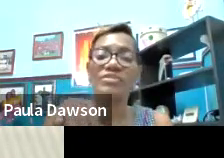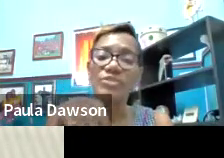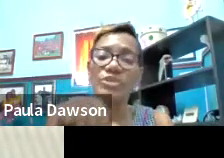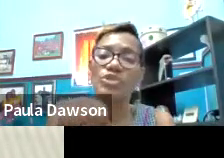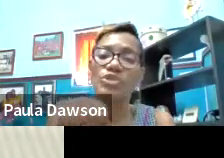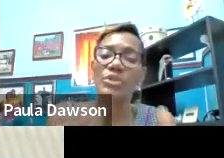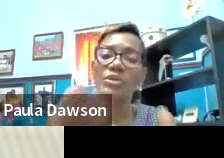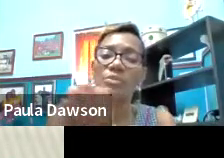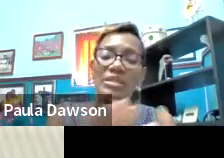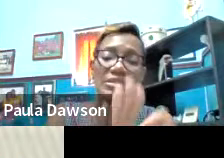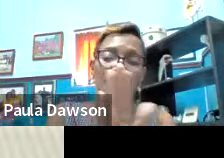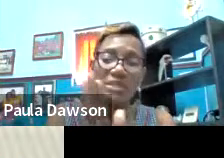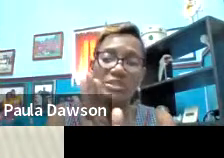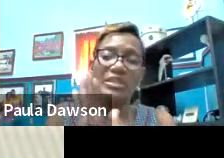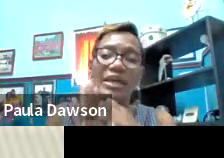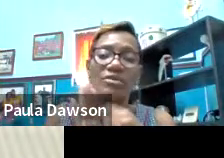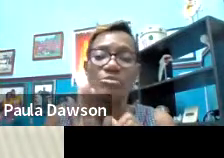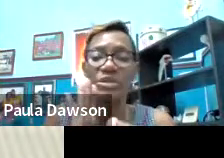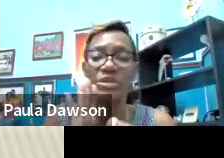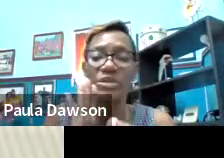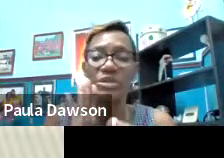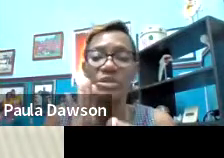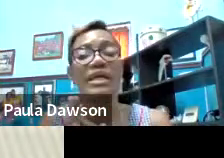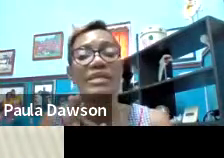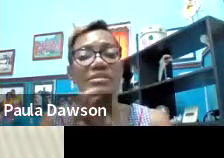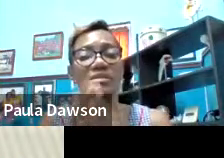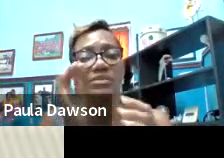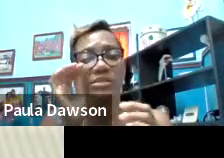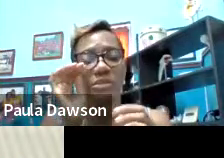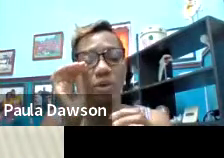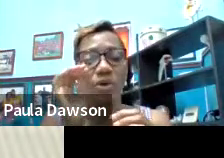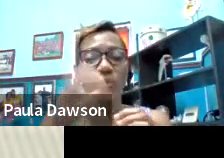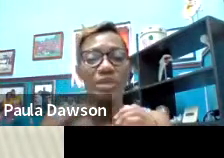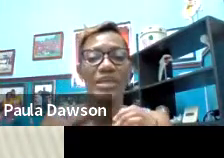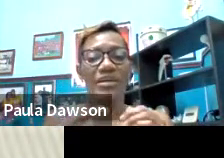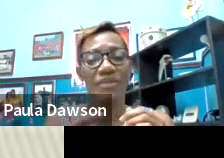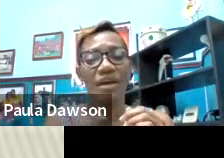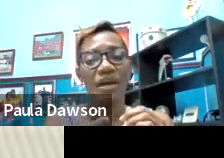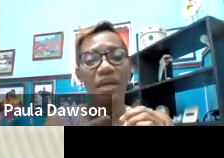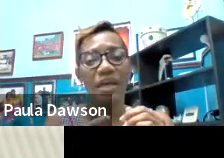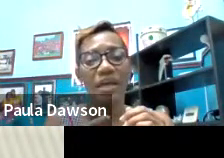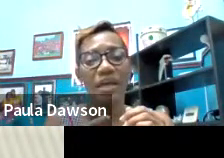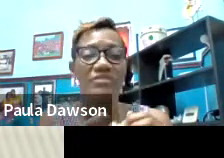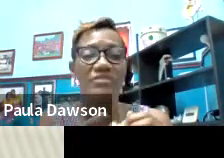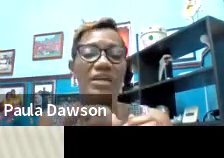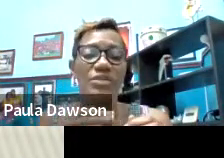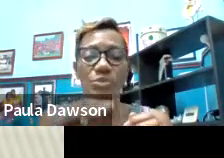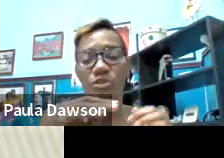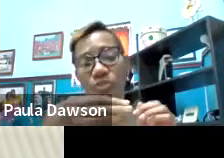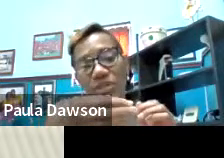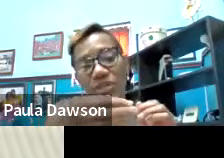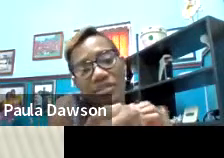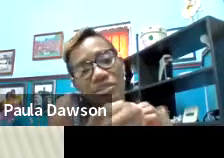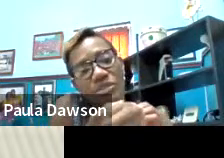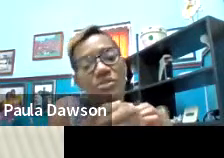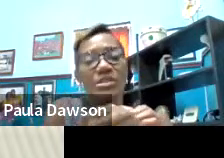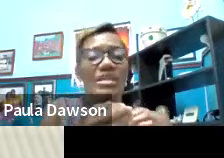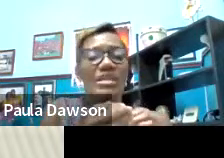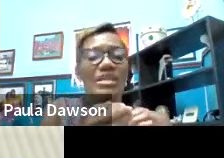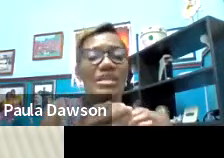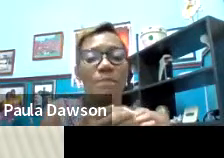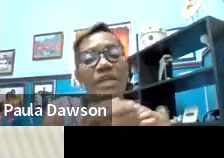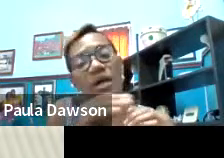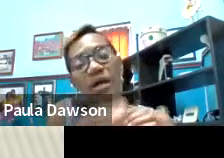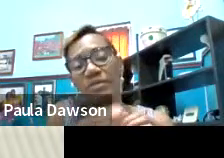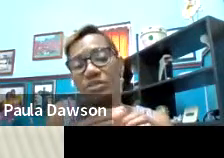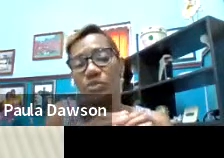can have a foot drop, meaning the patient cannot bring the foot to 90 degrees, or you can have an equine varus where the foot kind of turns